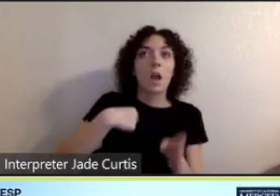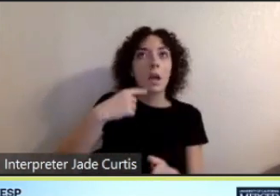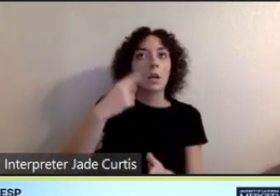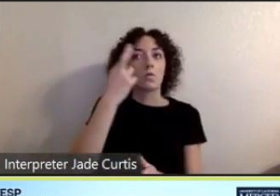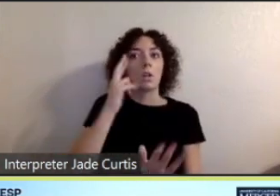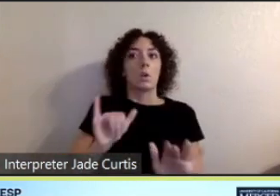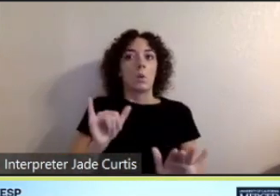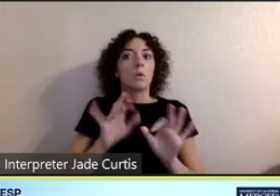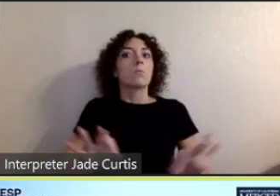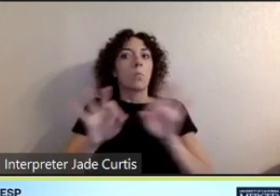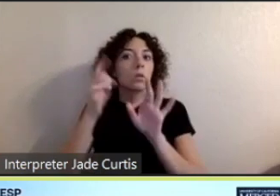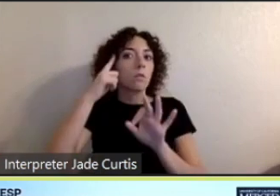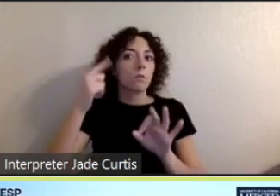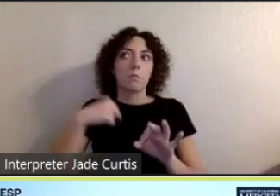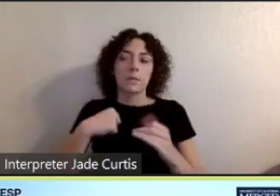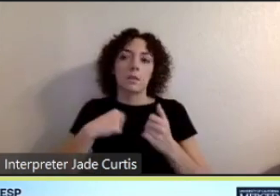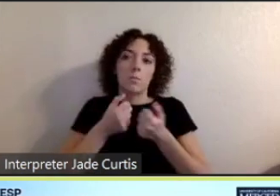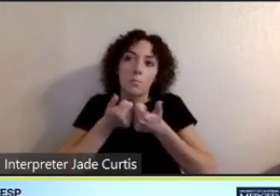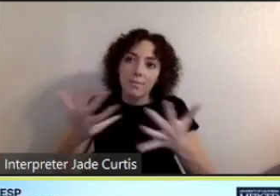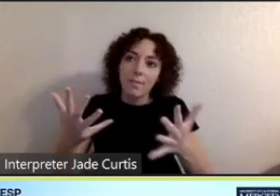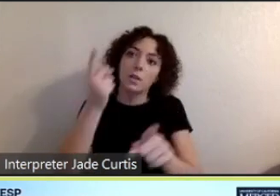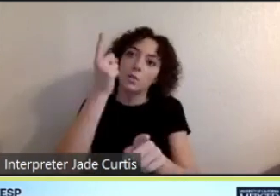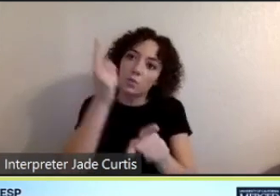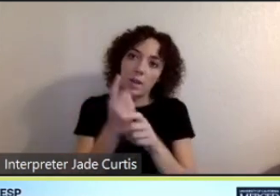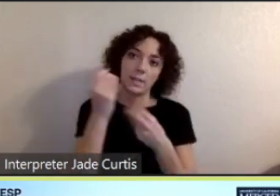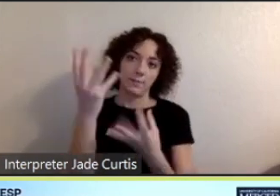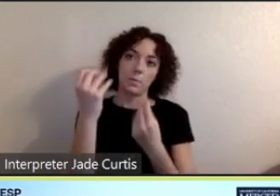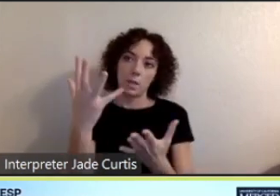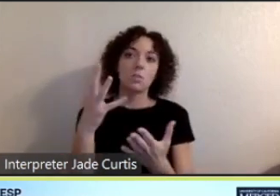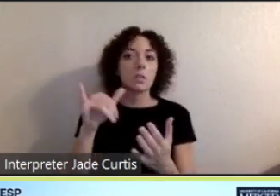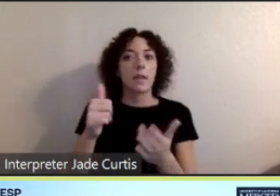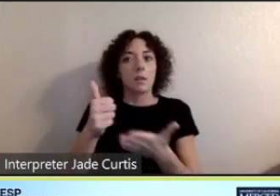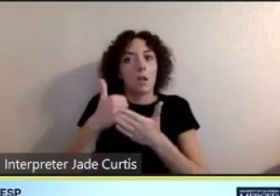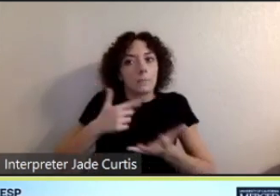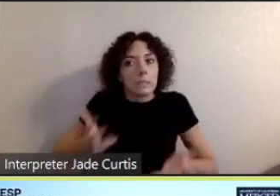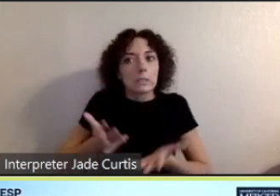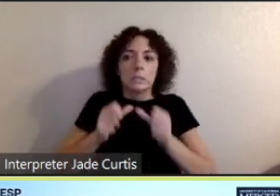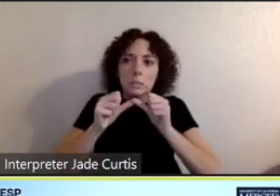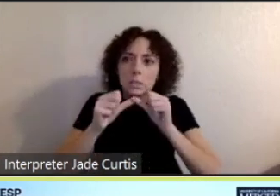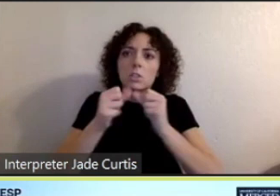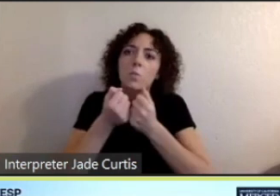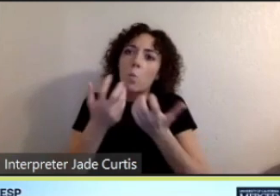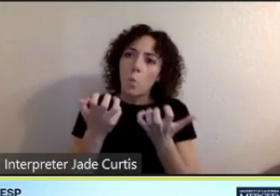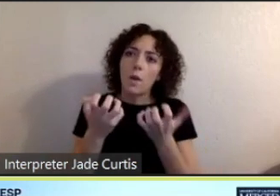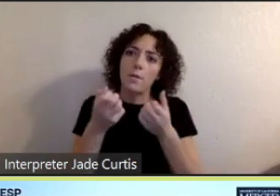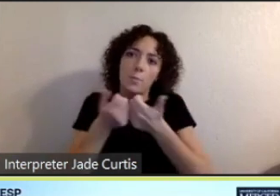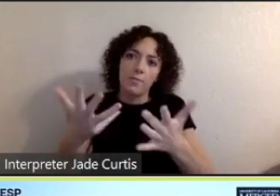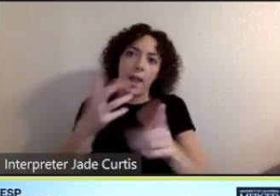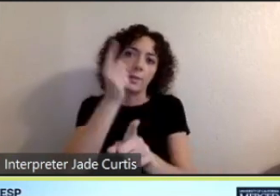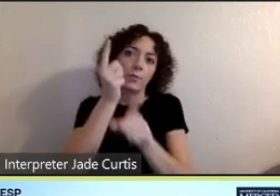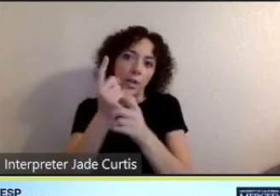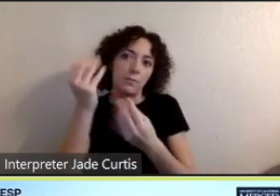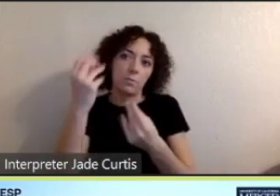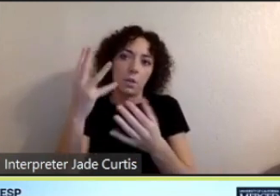and provide the correct information. And so that's what's really driven this, to provide correct information so we can use that to